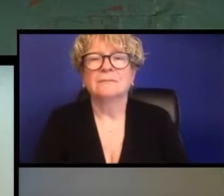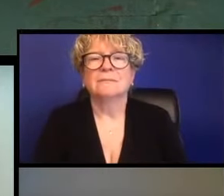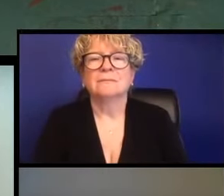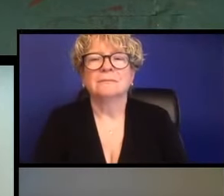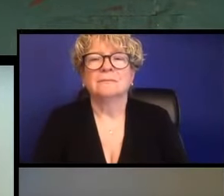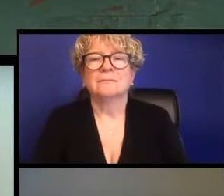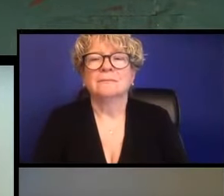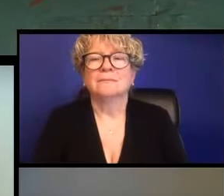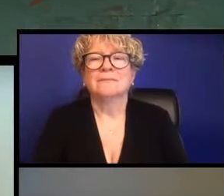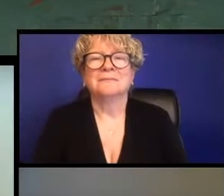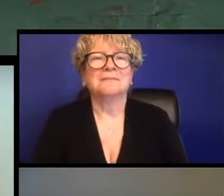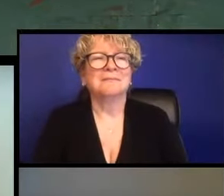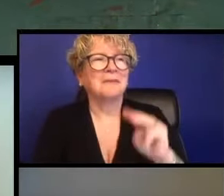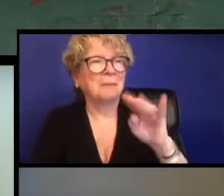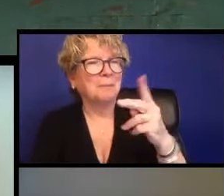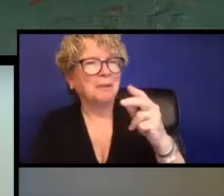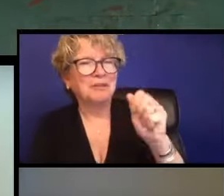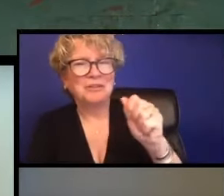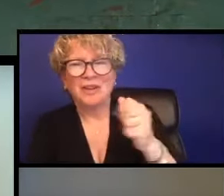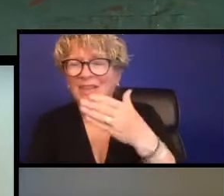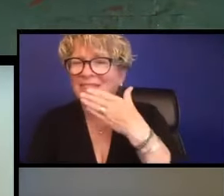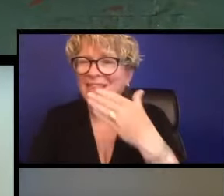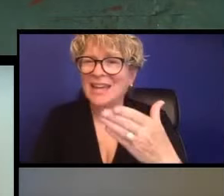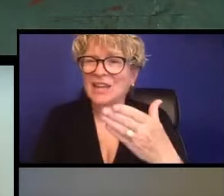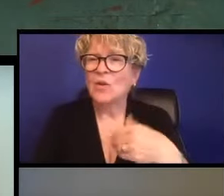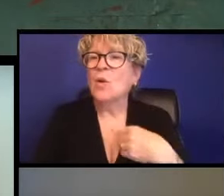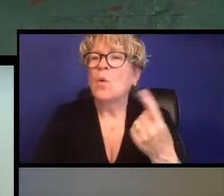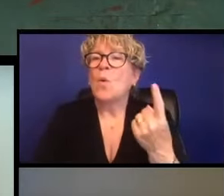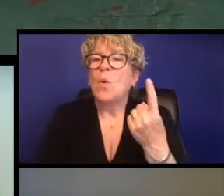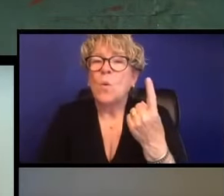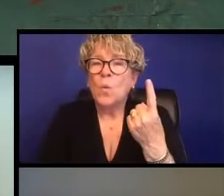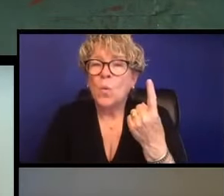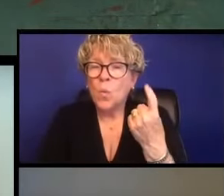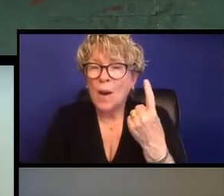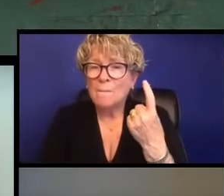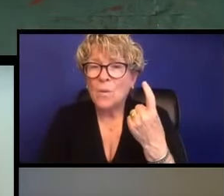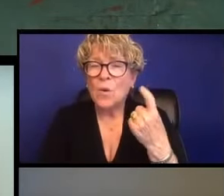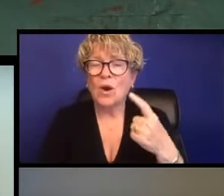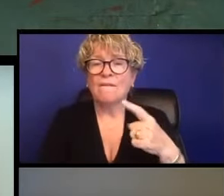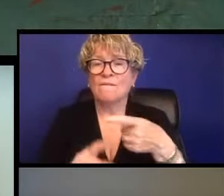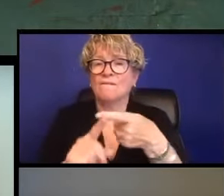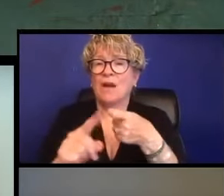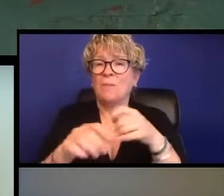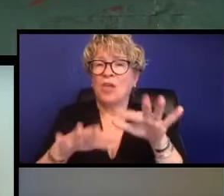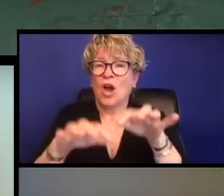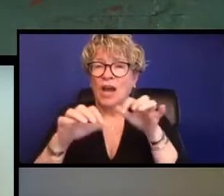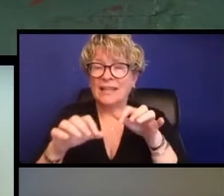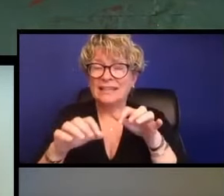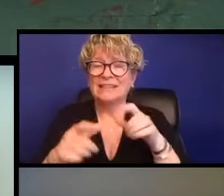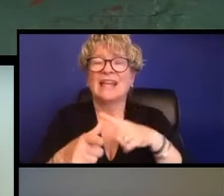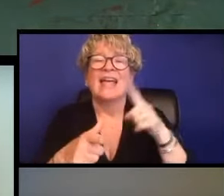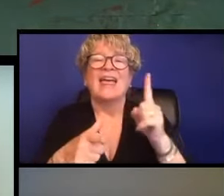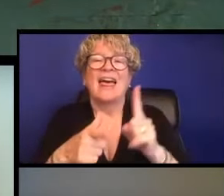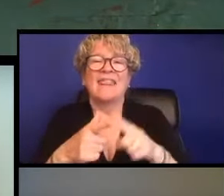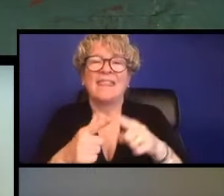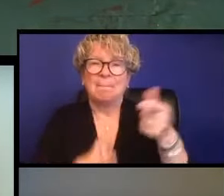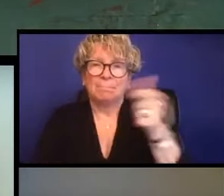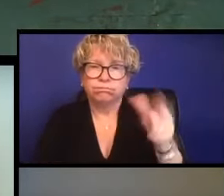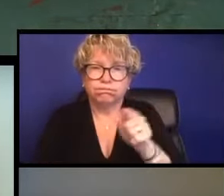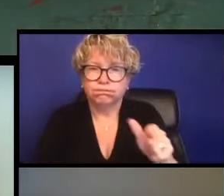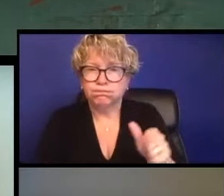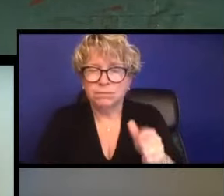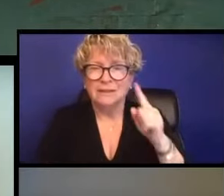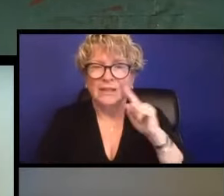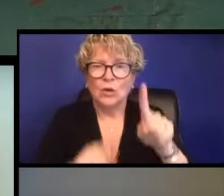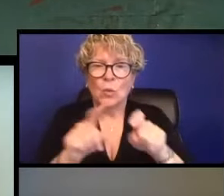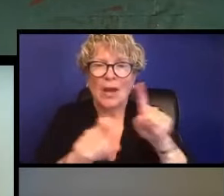Thank you. I'm going to ask one more audience question, then a couple of speed round last questions. I did want to ask if you'd be willing to potentially answer some of the